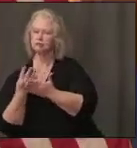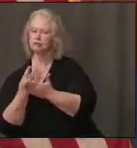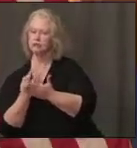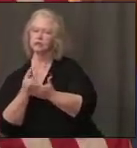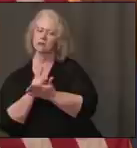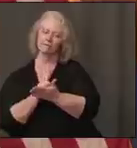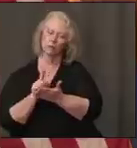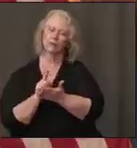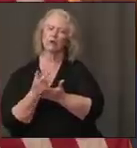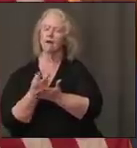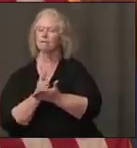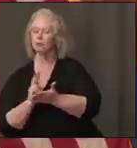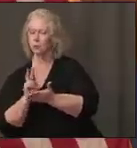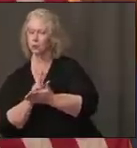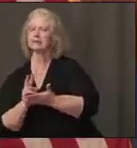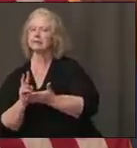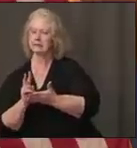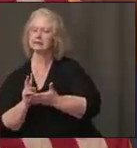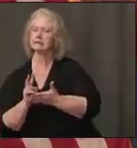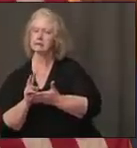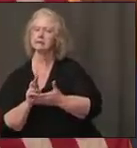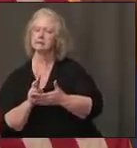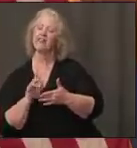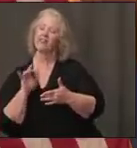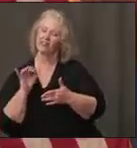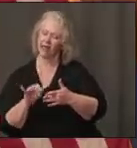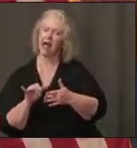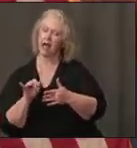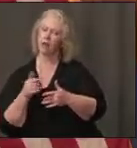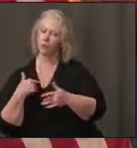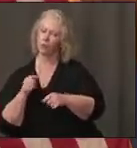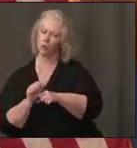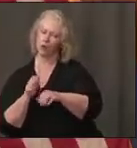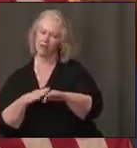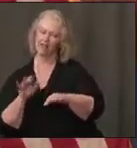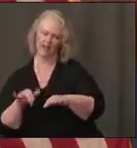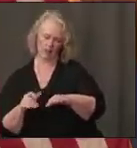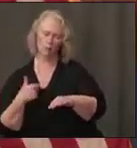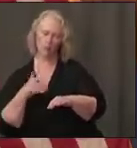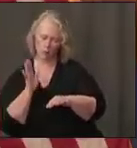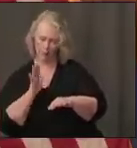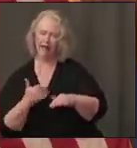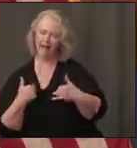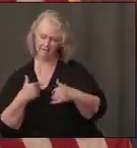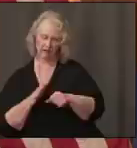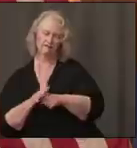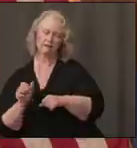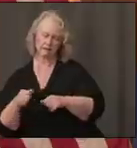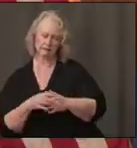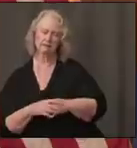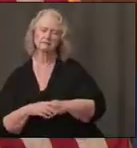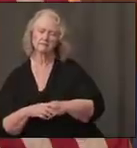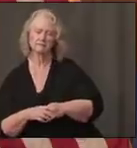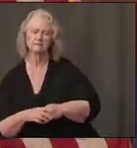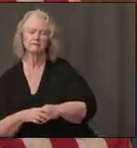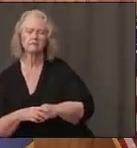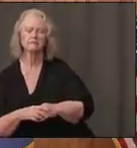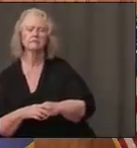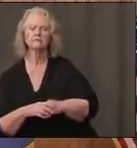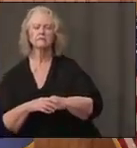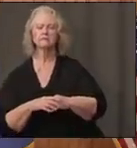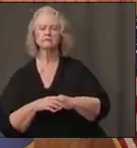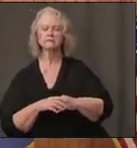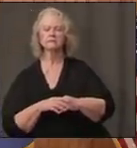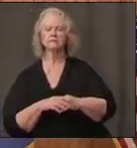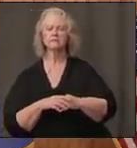week at least to start. So there's a lot of work underway to get that done, but we'll have the capacity when we need it. And do we